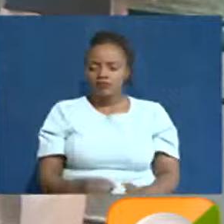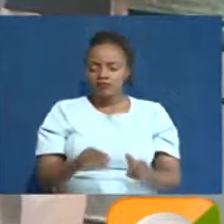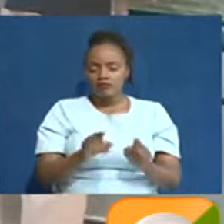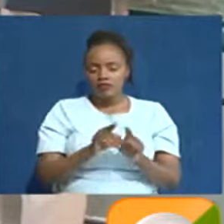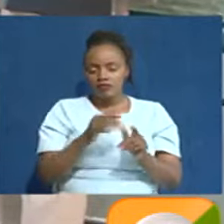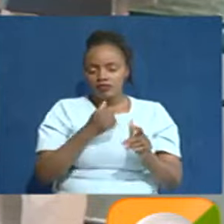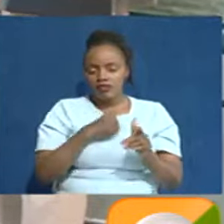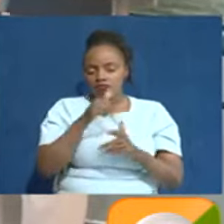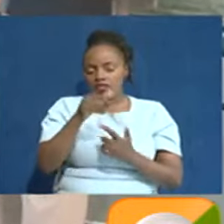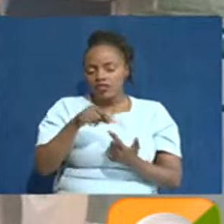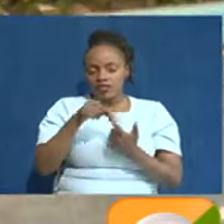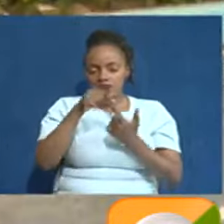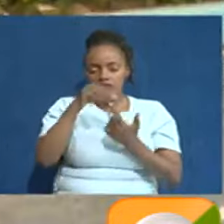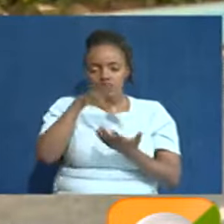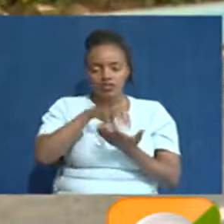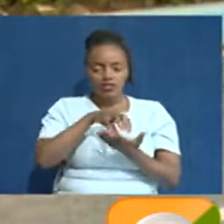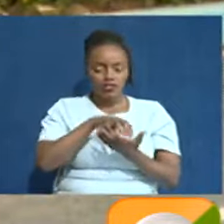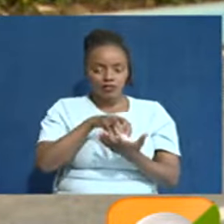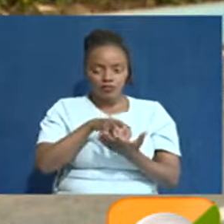and other unique circumstances.